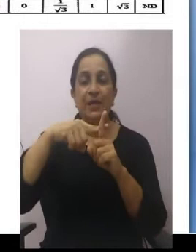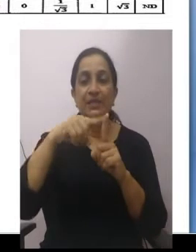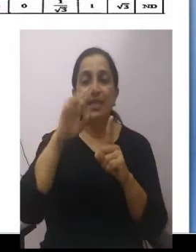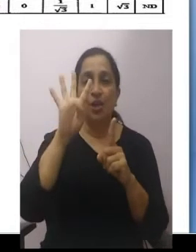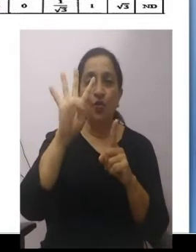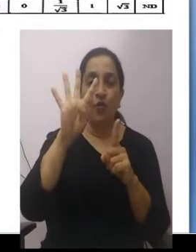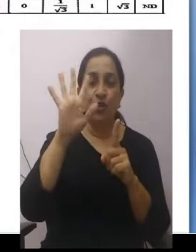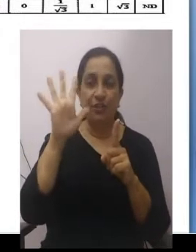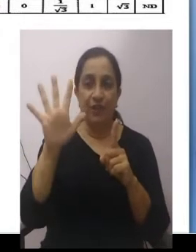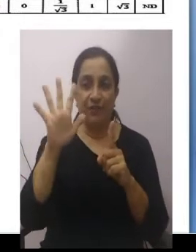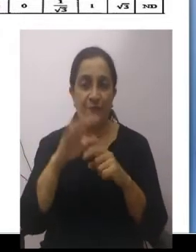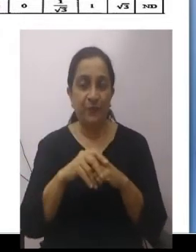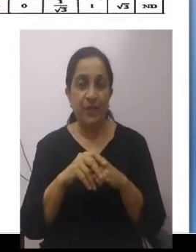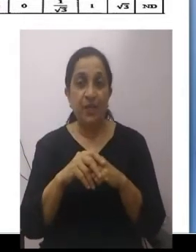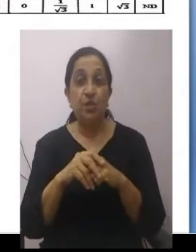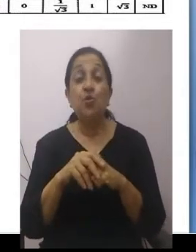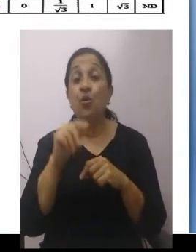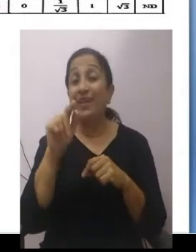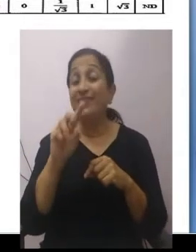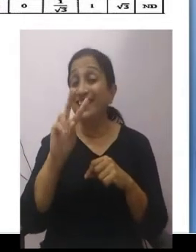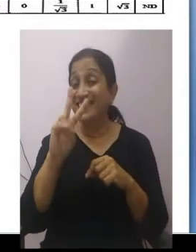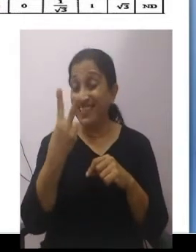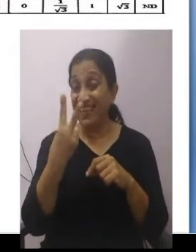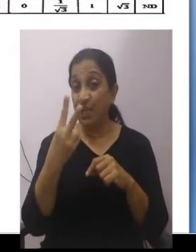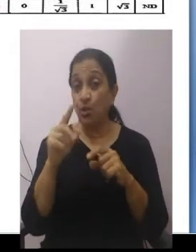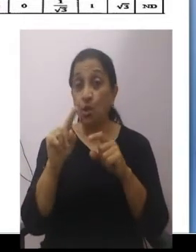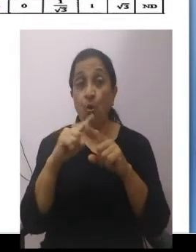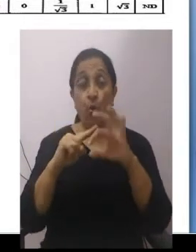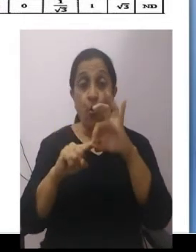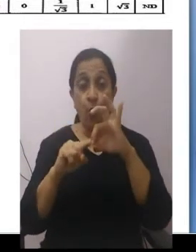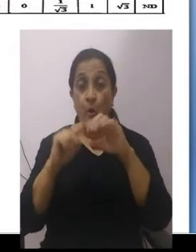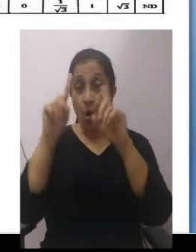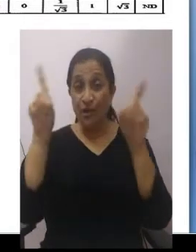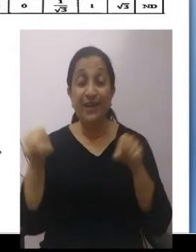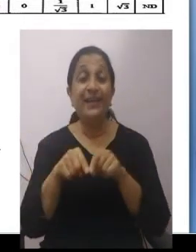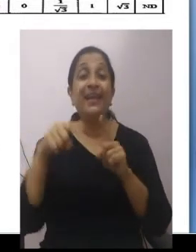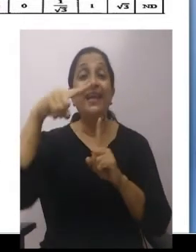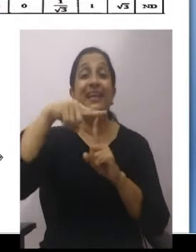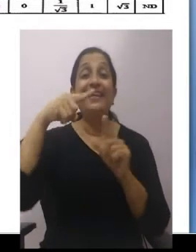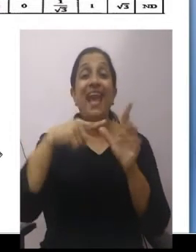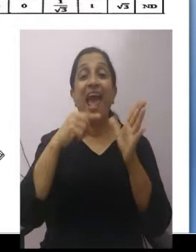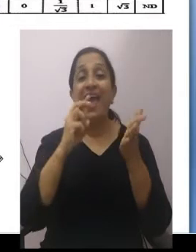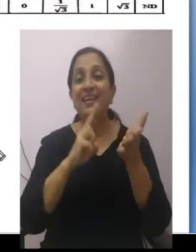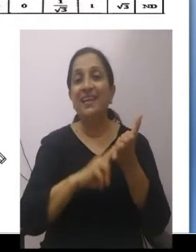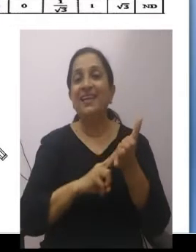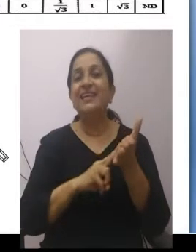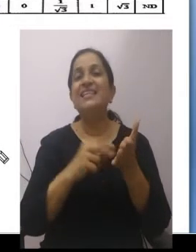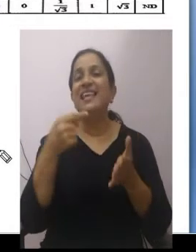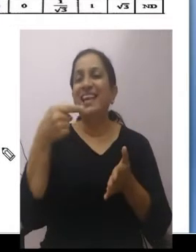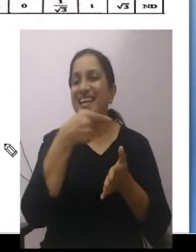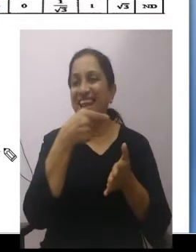is only positive, tan is negative there, right? So it will be minus tan